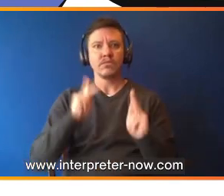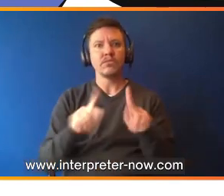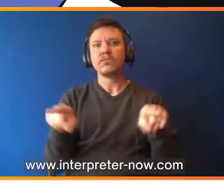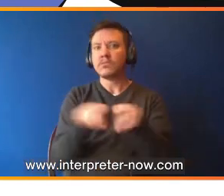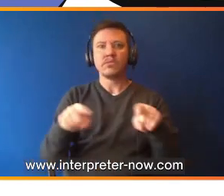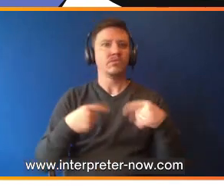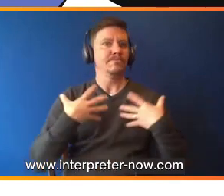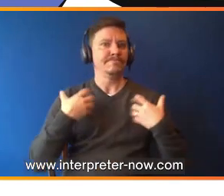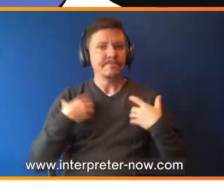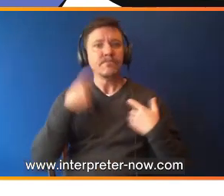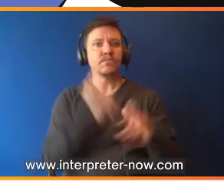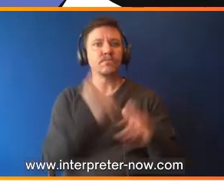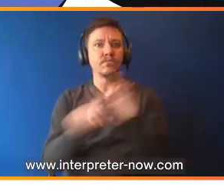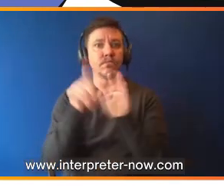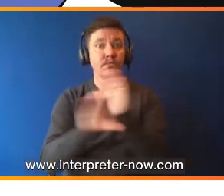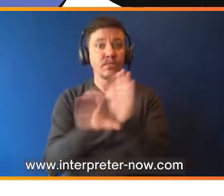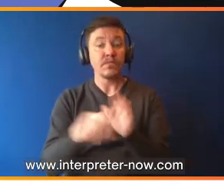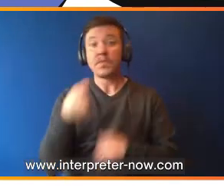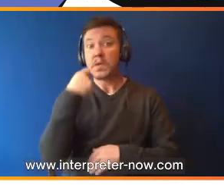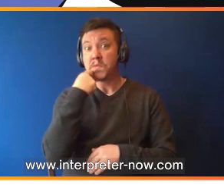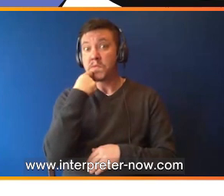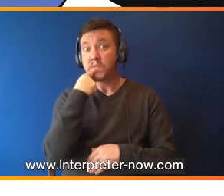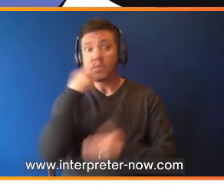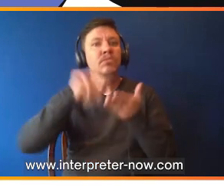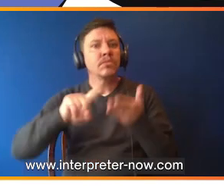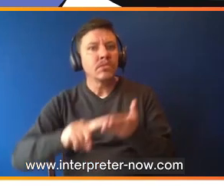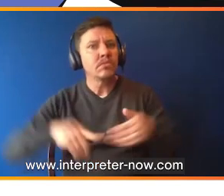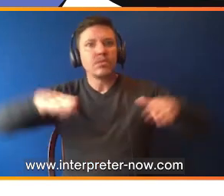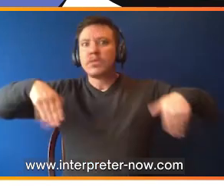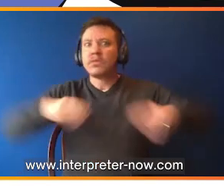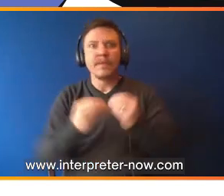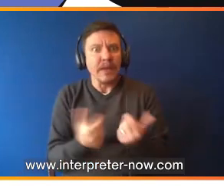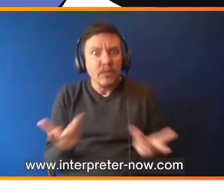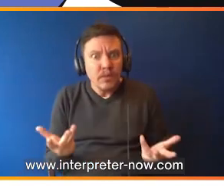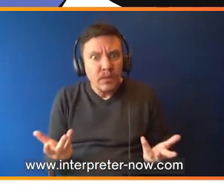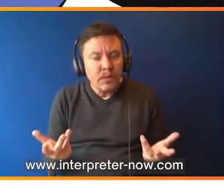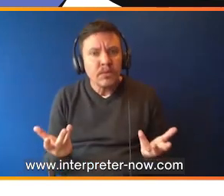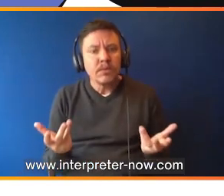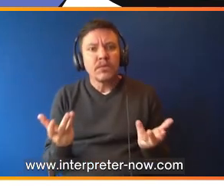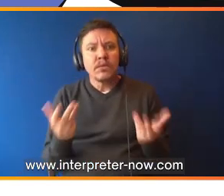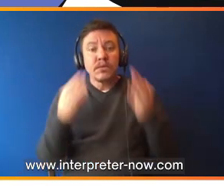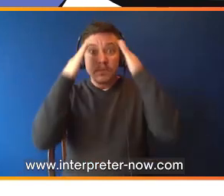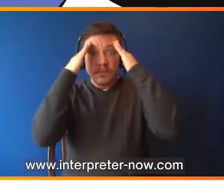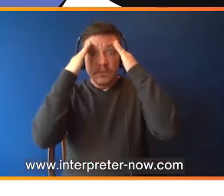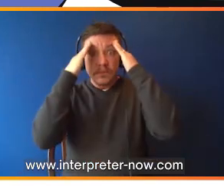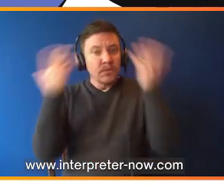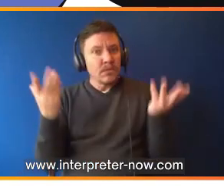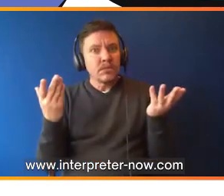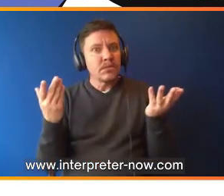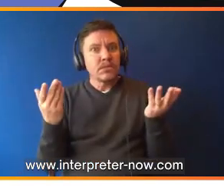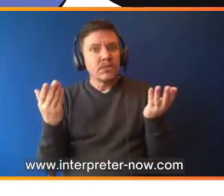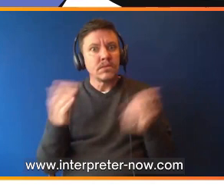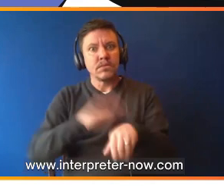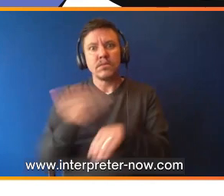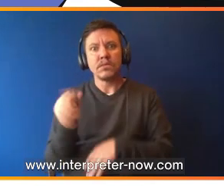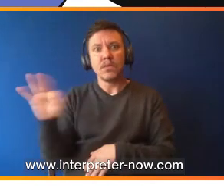gorillas, not much comes up as a result. And so that the problem hasn't ultimately been fixed. And of course, we're hearing a lot of,